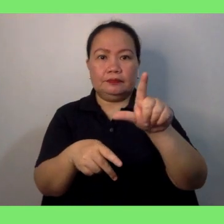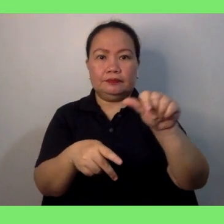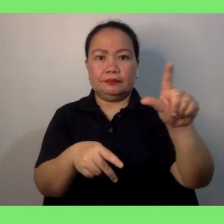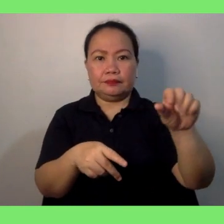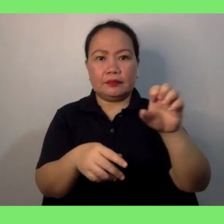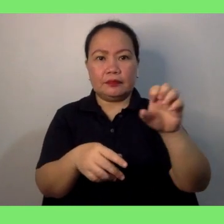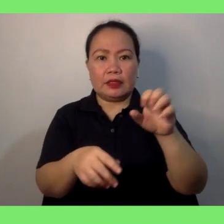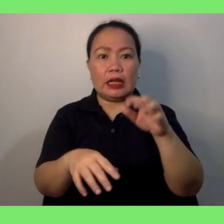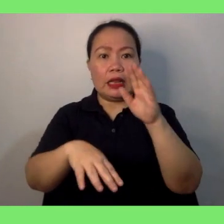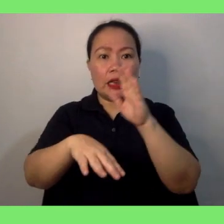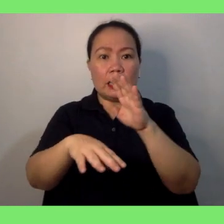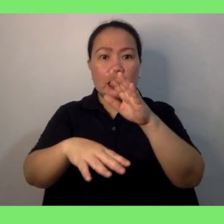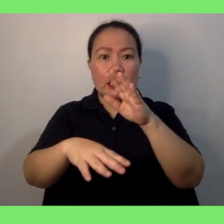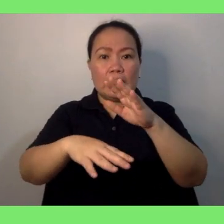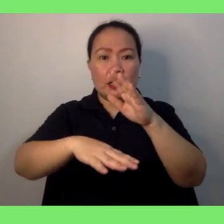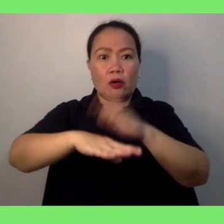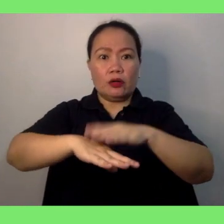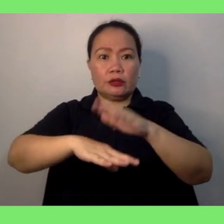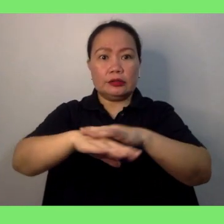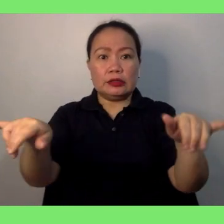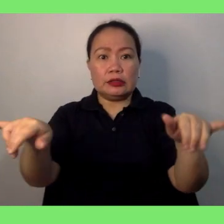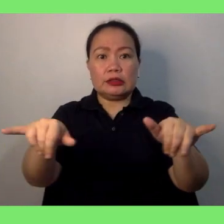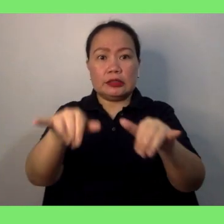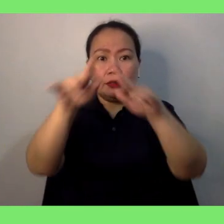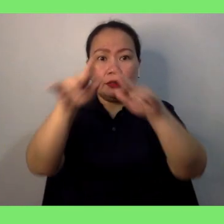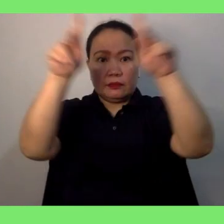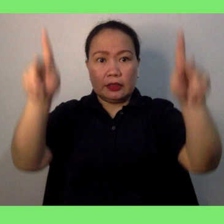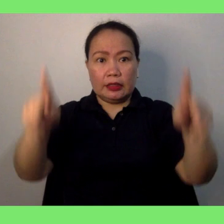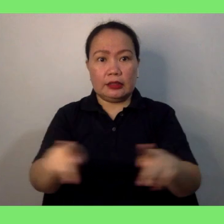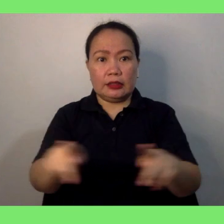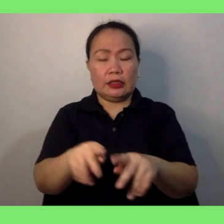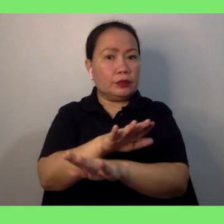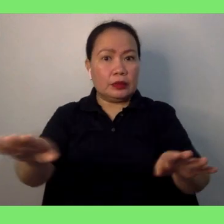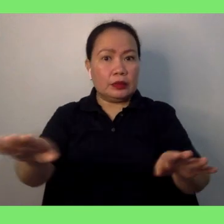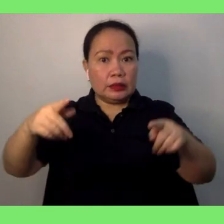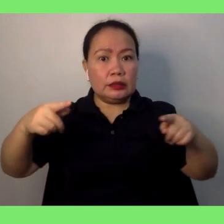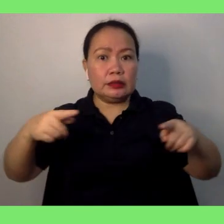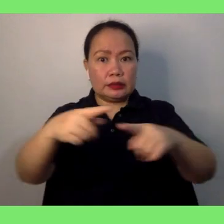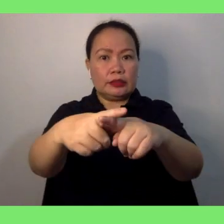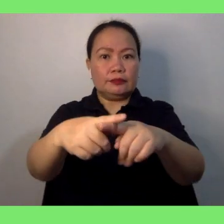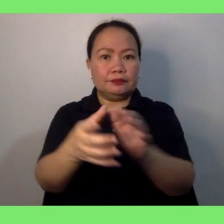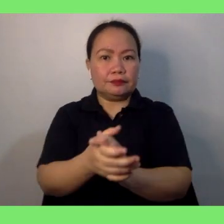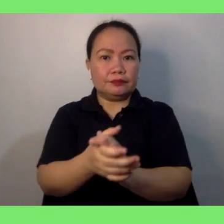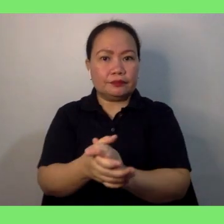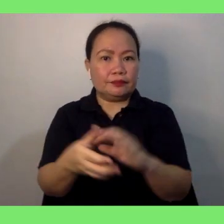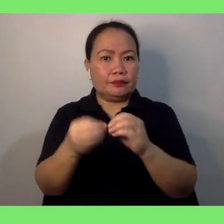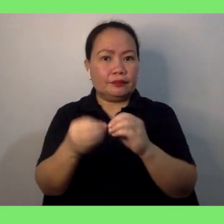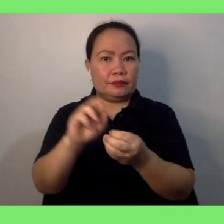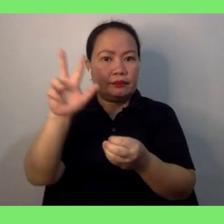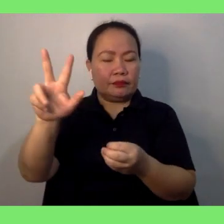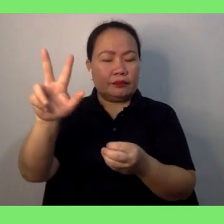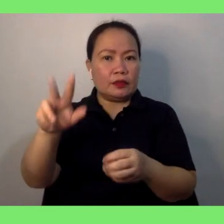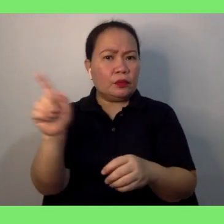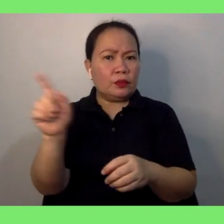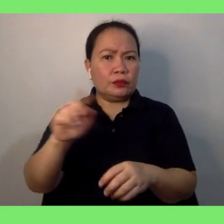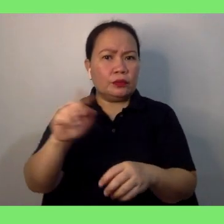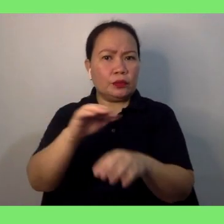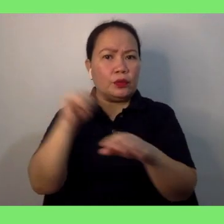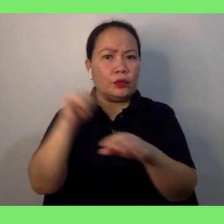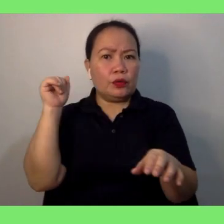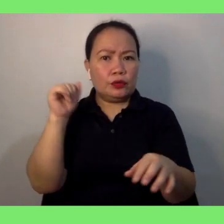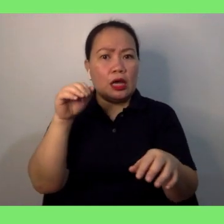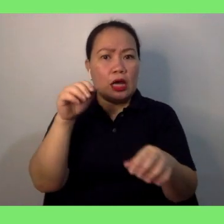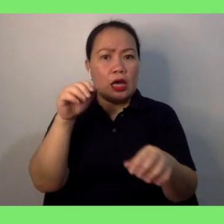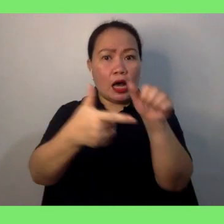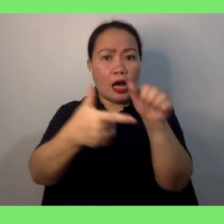Now, if those what do you call those angles with the same measure? So, anong tawag